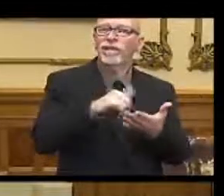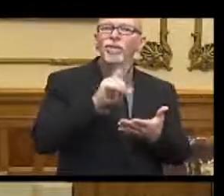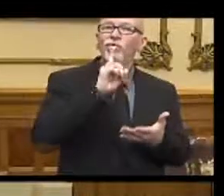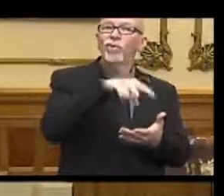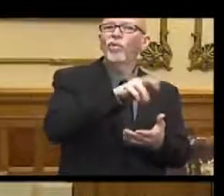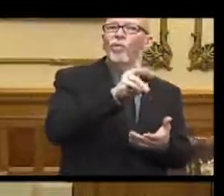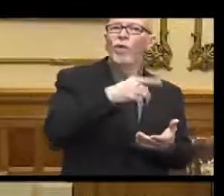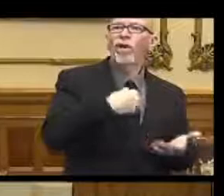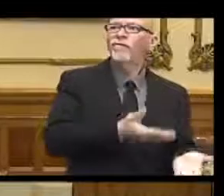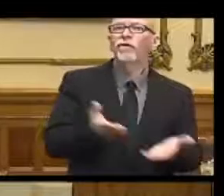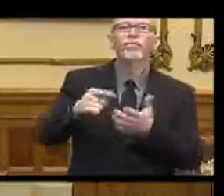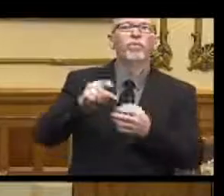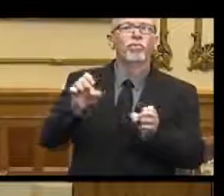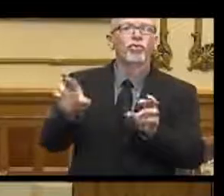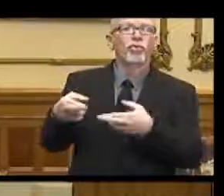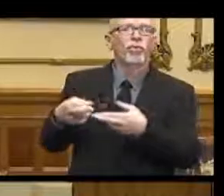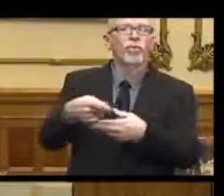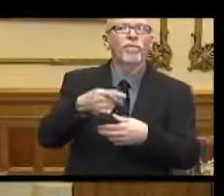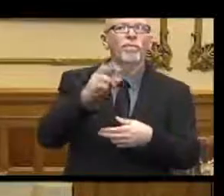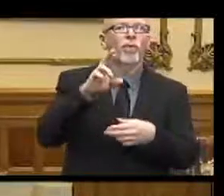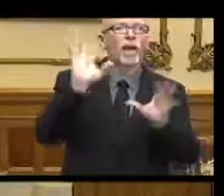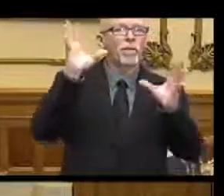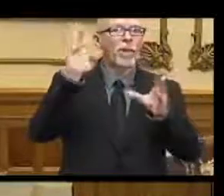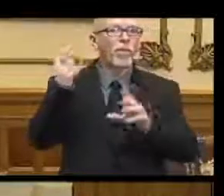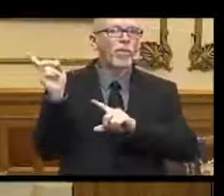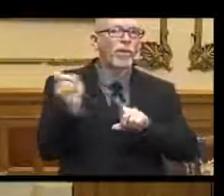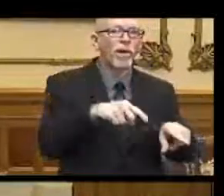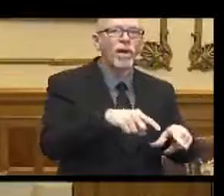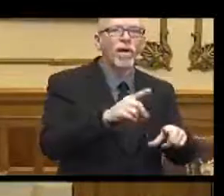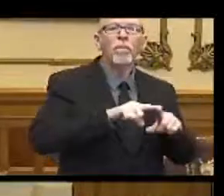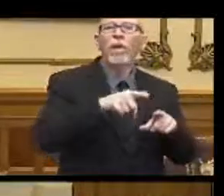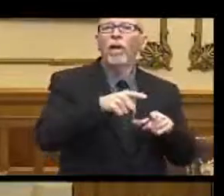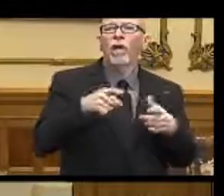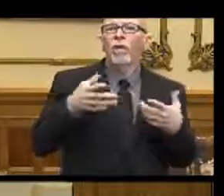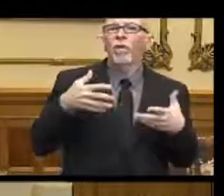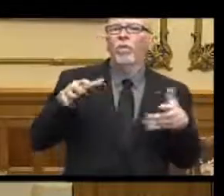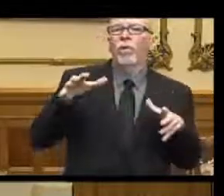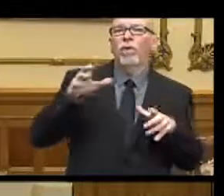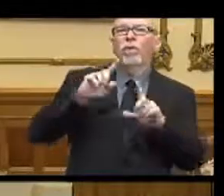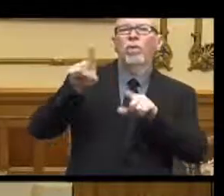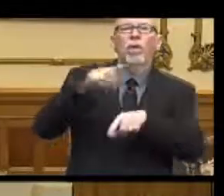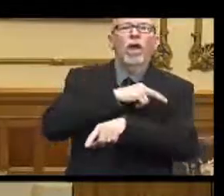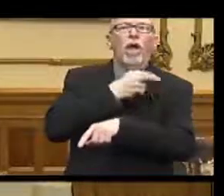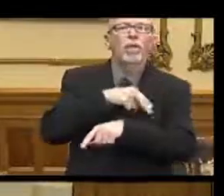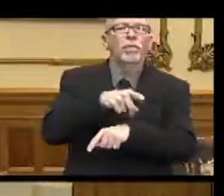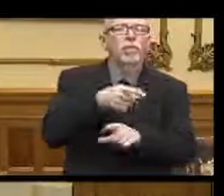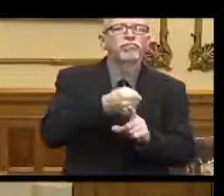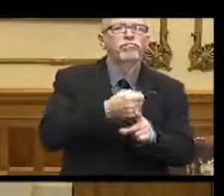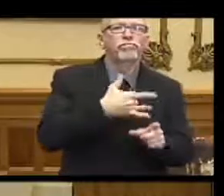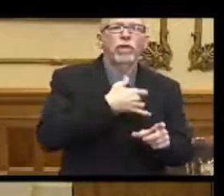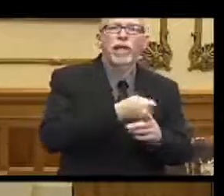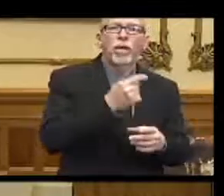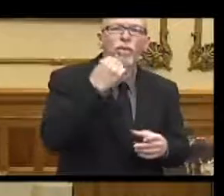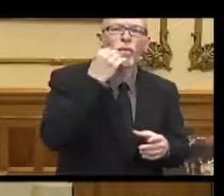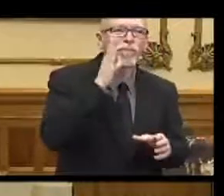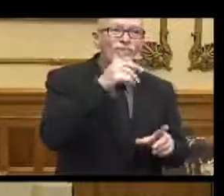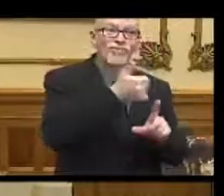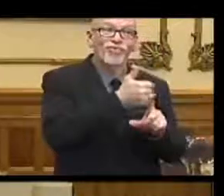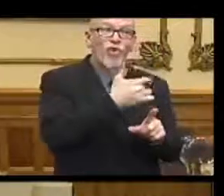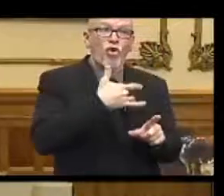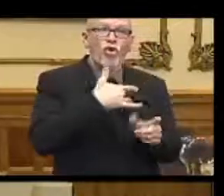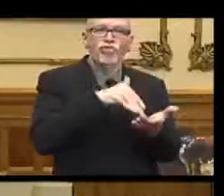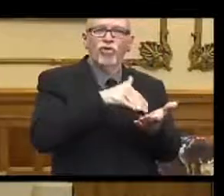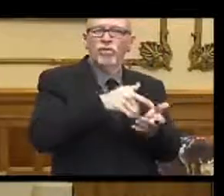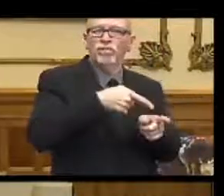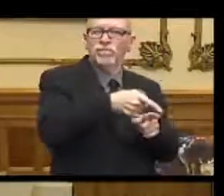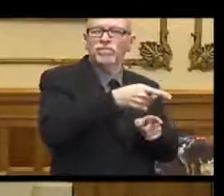normally have seen in the emergency room, or EMS might have been called about and picked up. And I know you're a cardiologist, so I know that this has got to be very